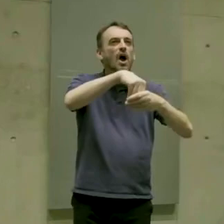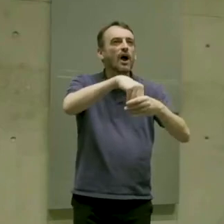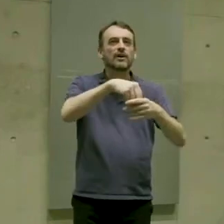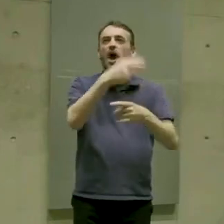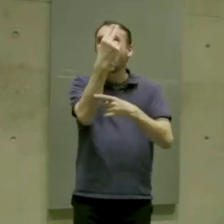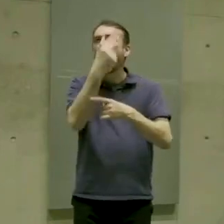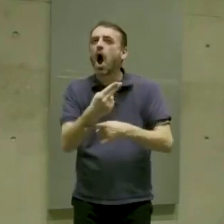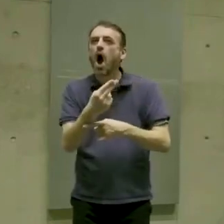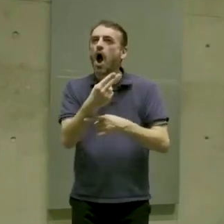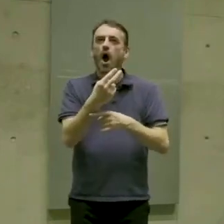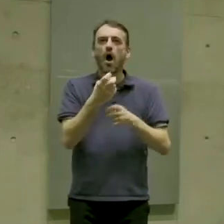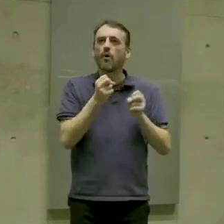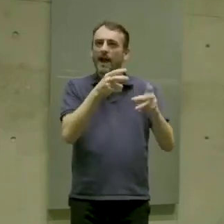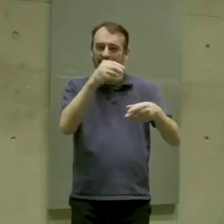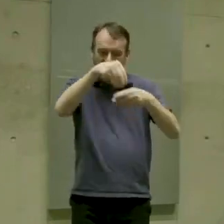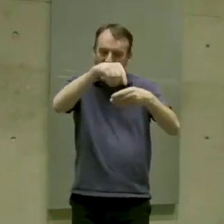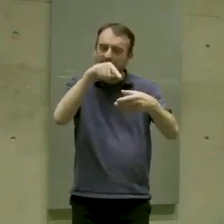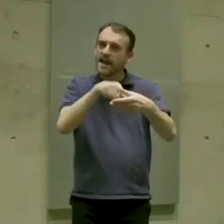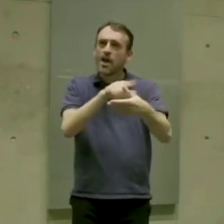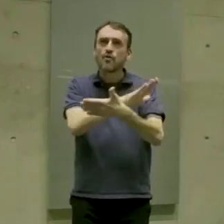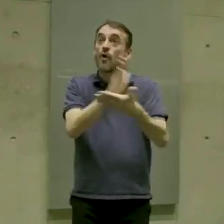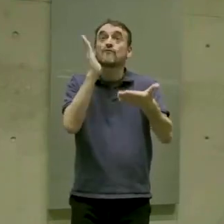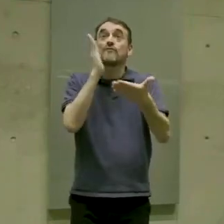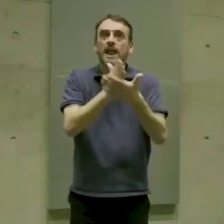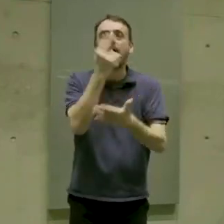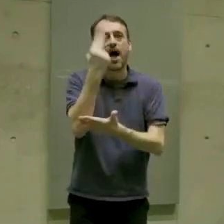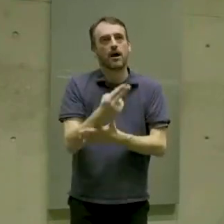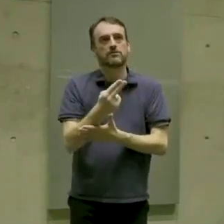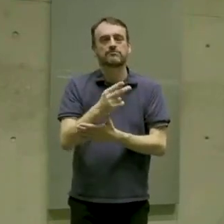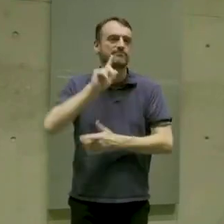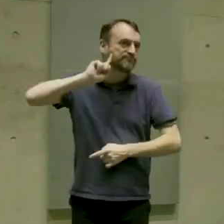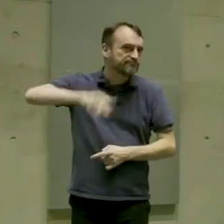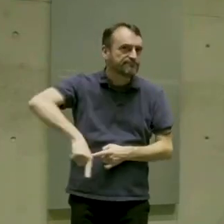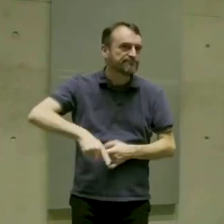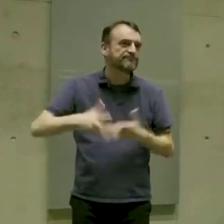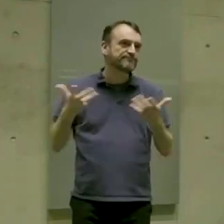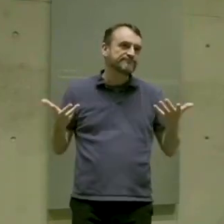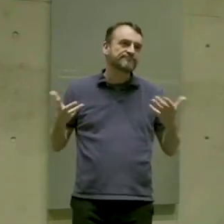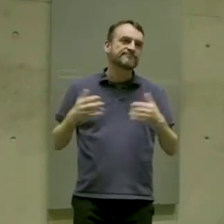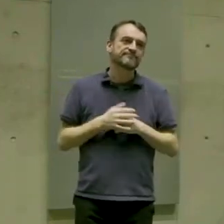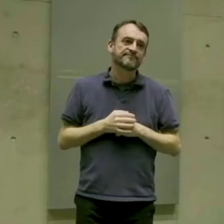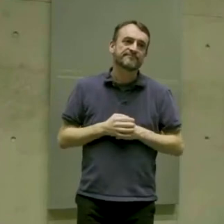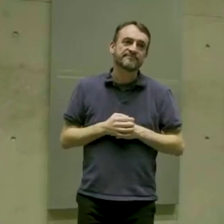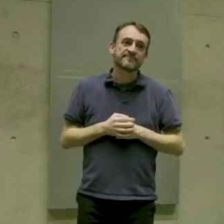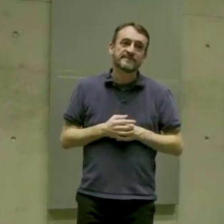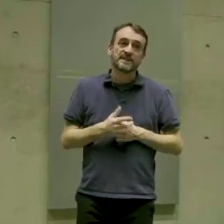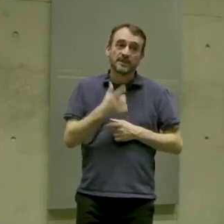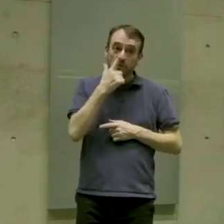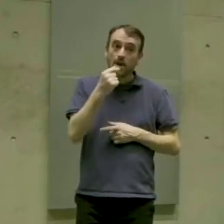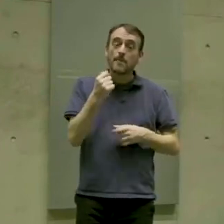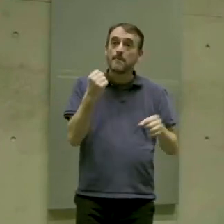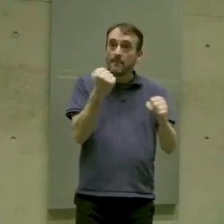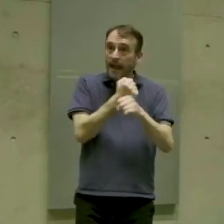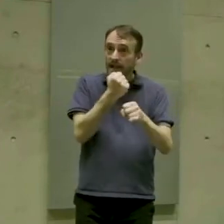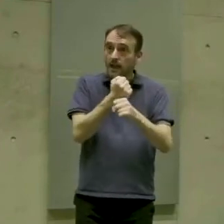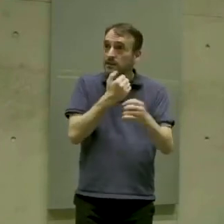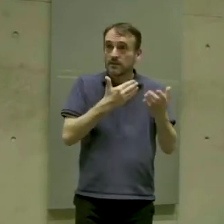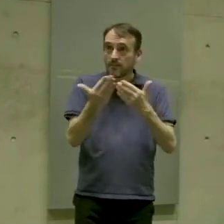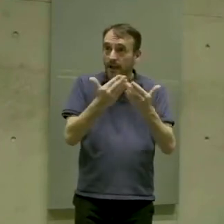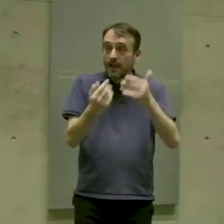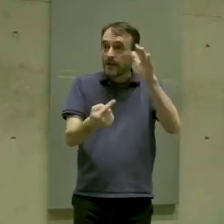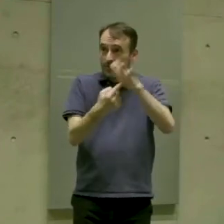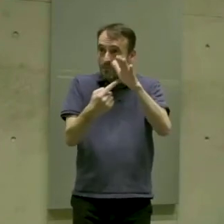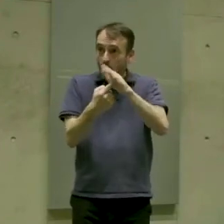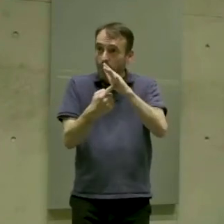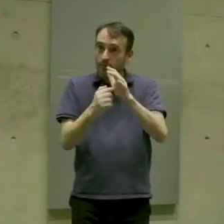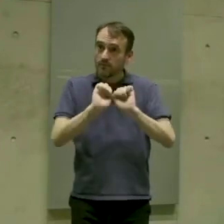doing. Now, you might be thinking, Eve, what you're saying here could sort of apply to any kind of transgressive art, not just the